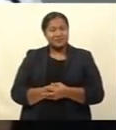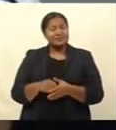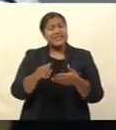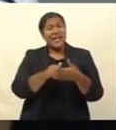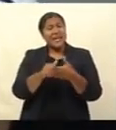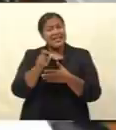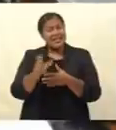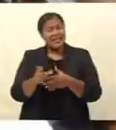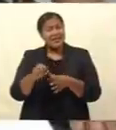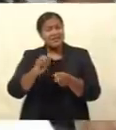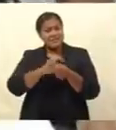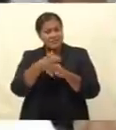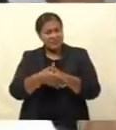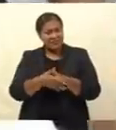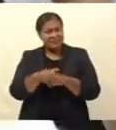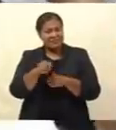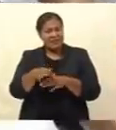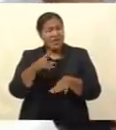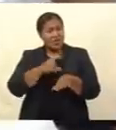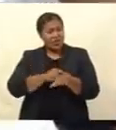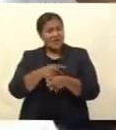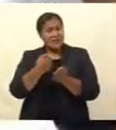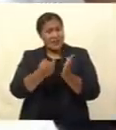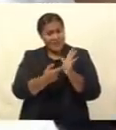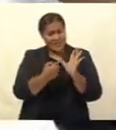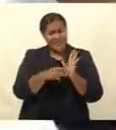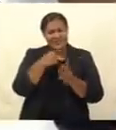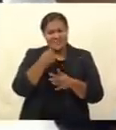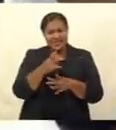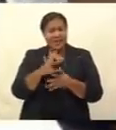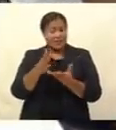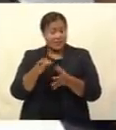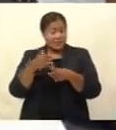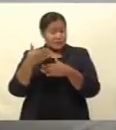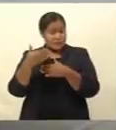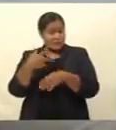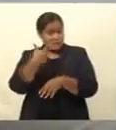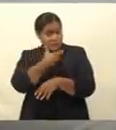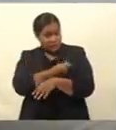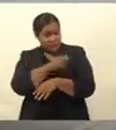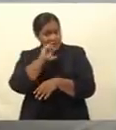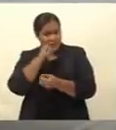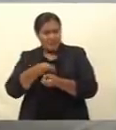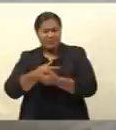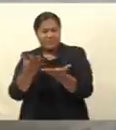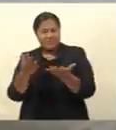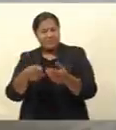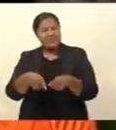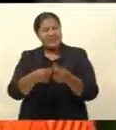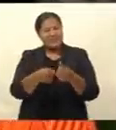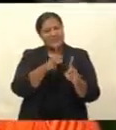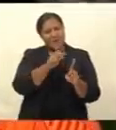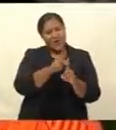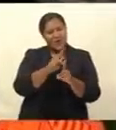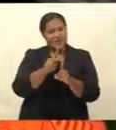Vaccination Task Force, Dr. Rachel Devi, says the current batch of vaccines will be dispatched to different priority groups. The current priority